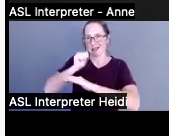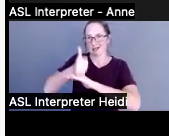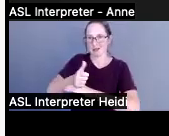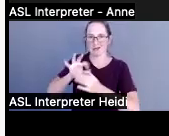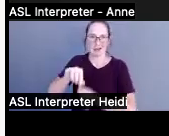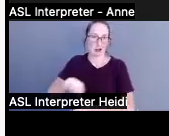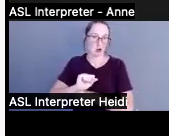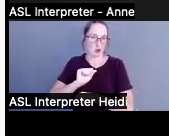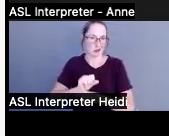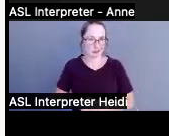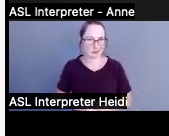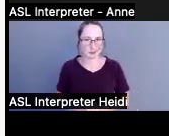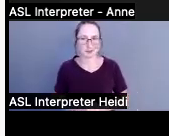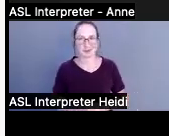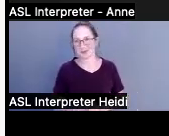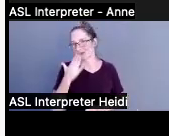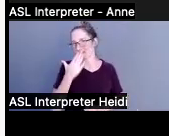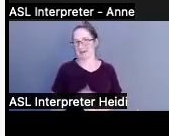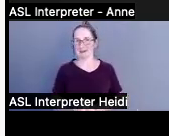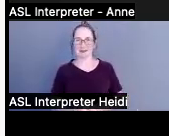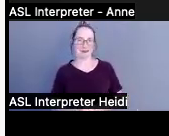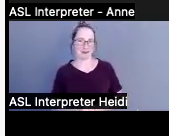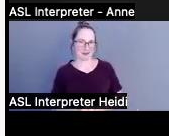work. Thank you.